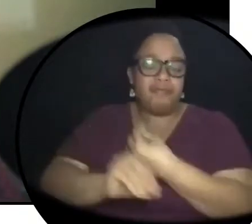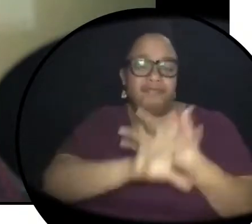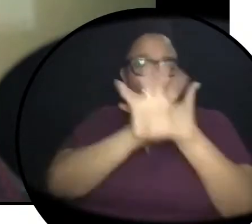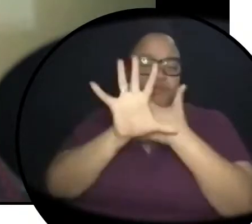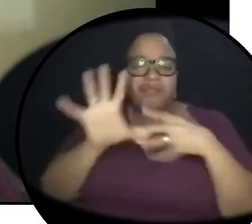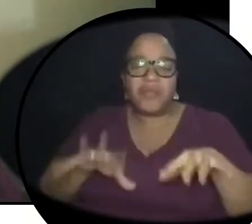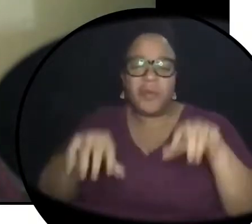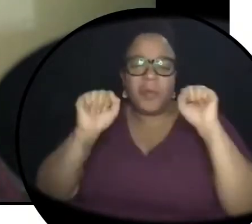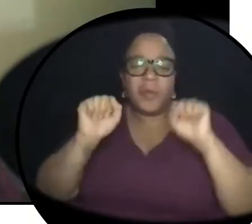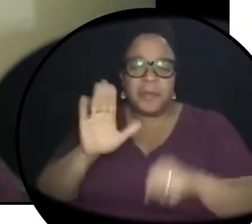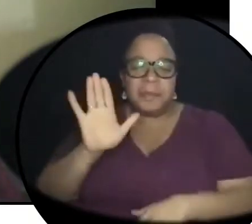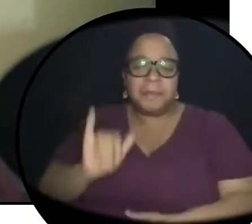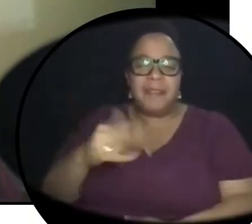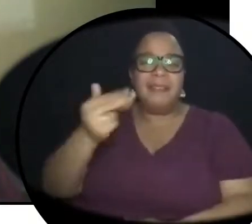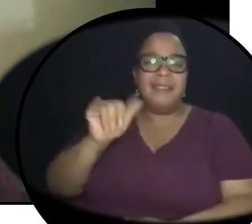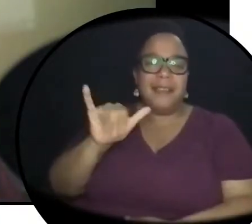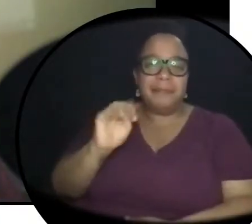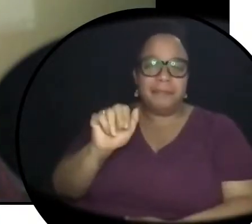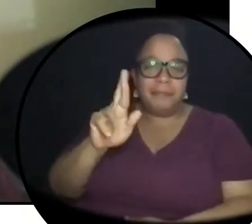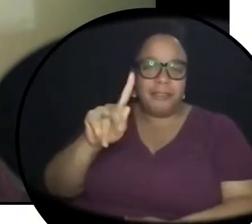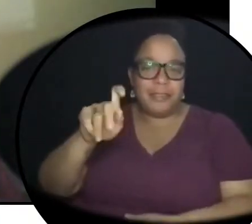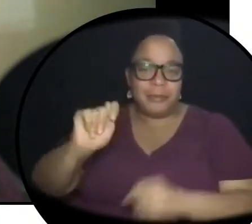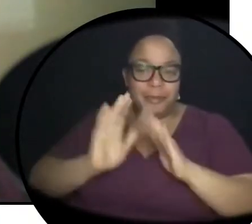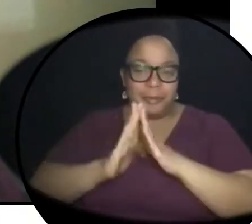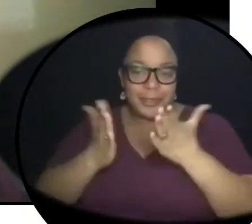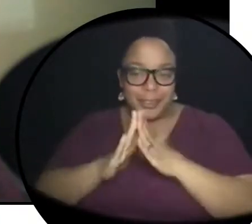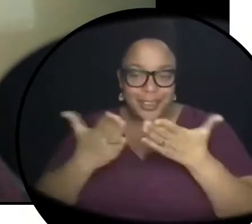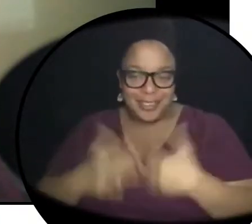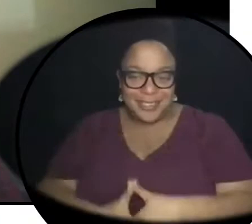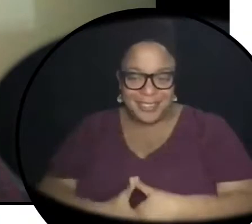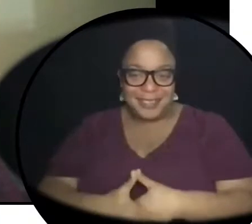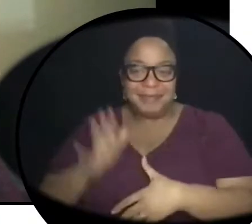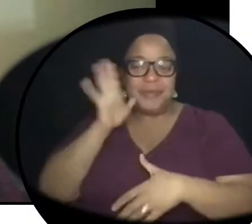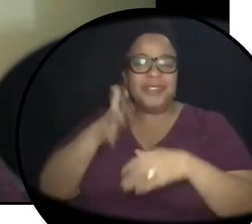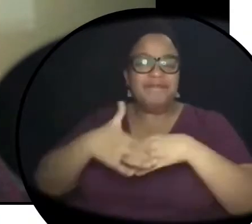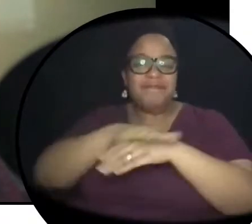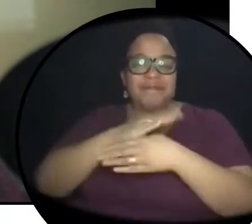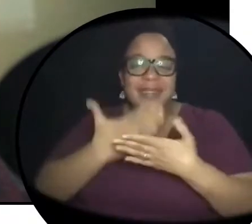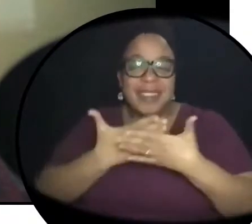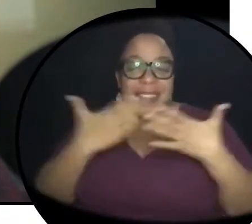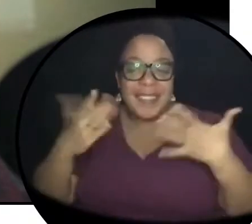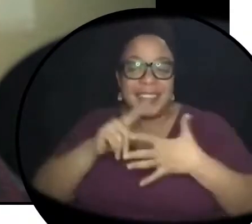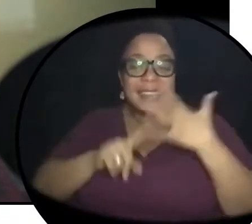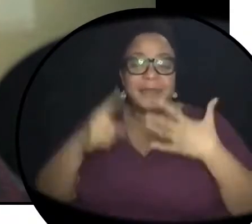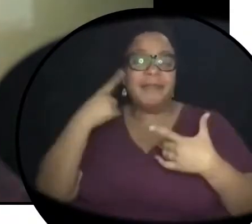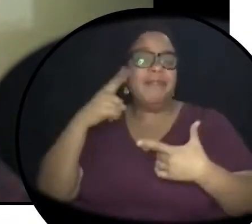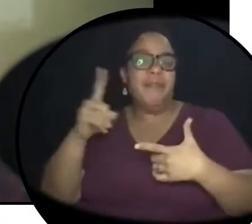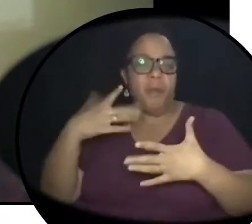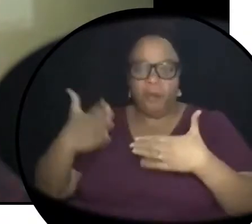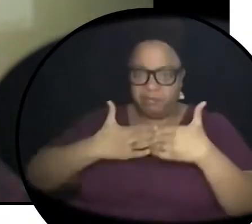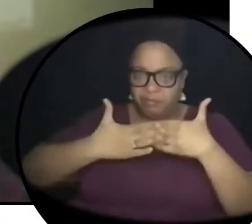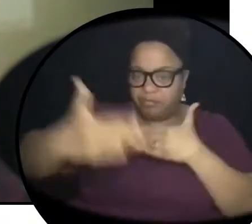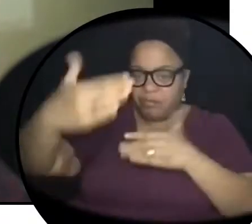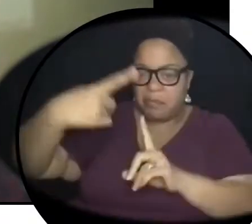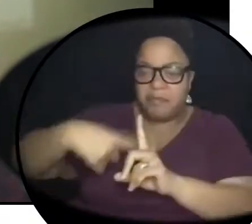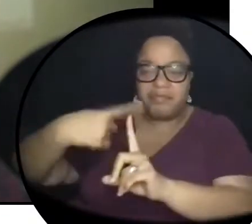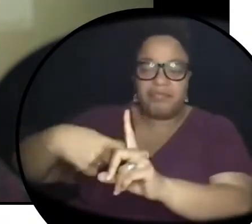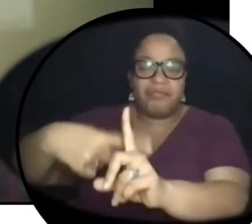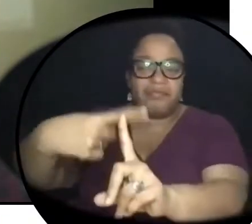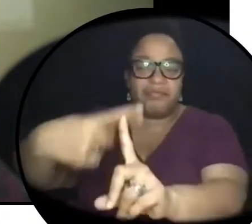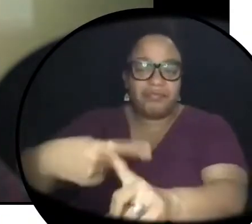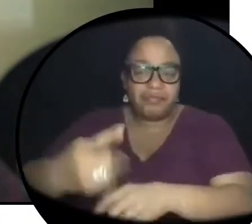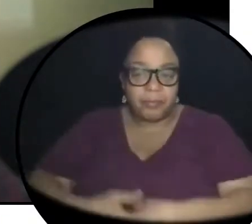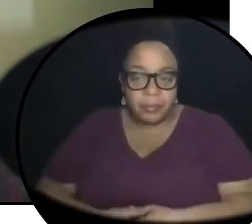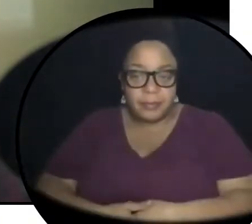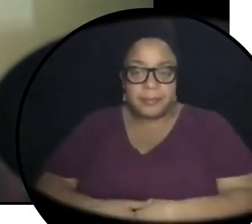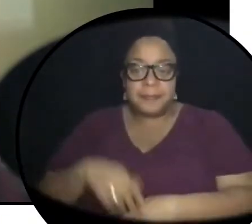nonprofit publisher that publishes some of my very favorite books. And I want to encourage you all to check out some of their offerings.